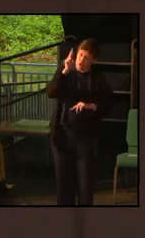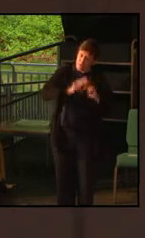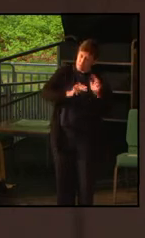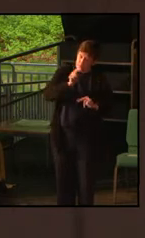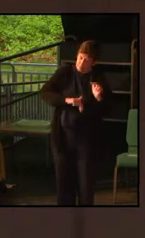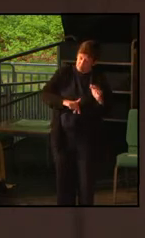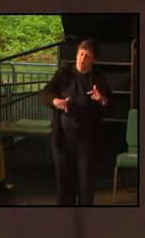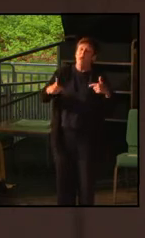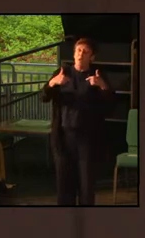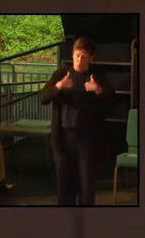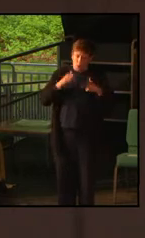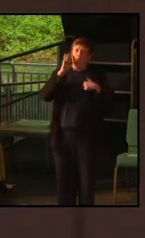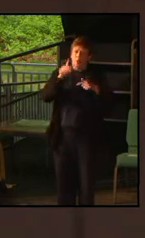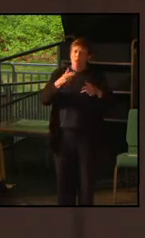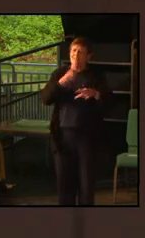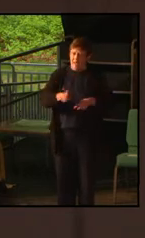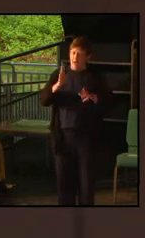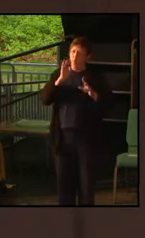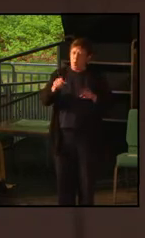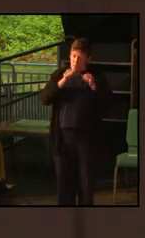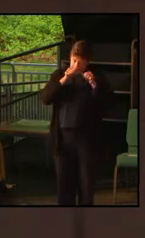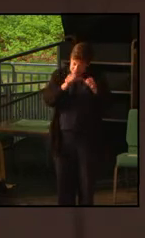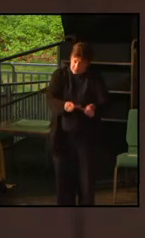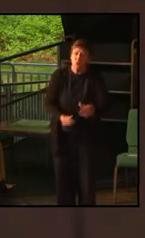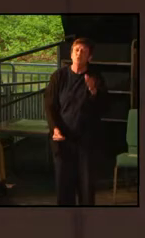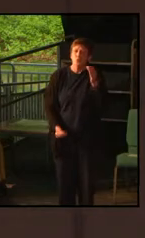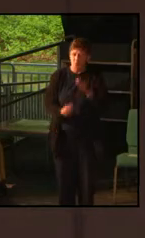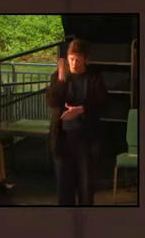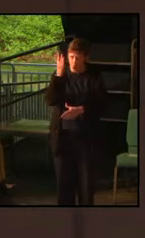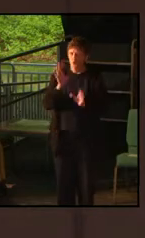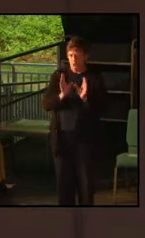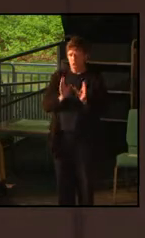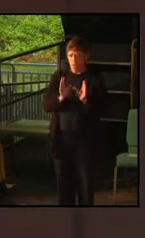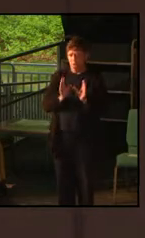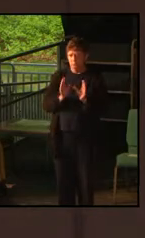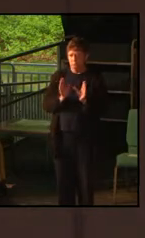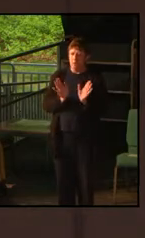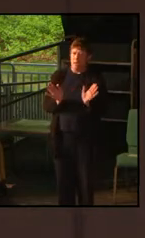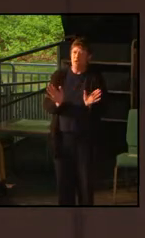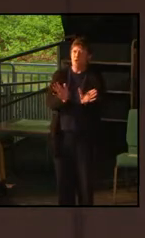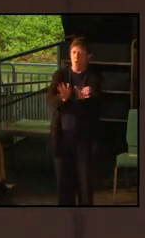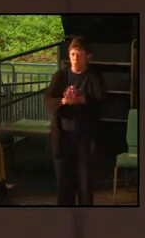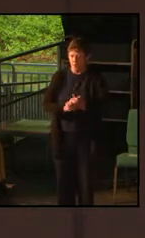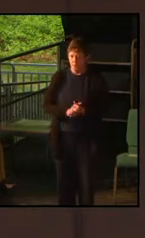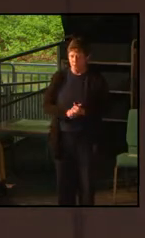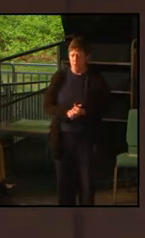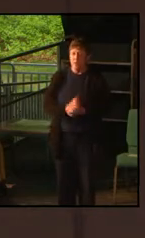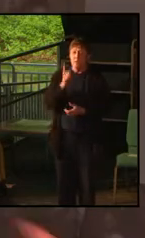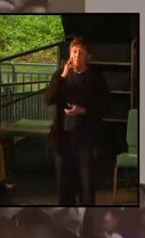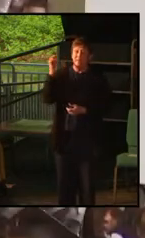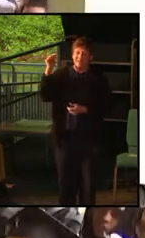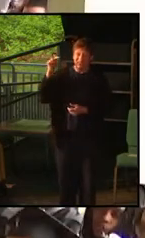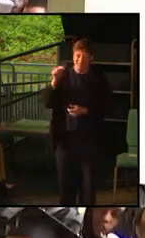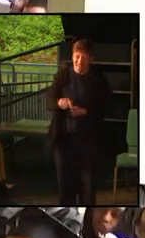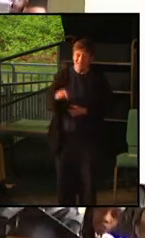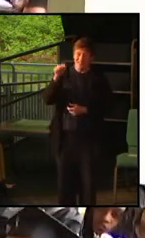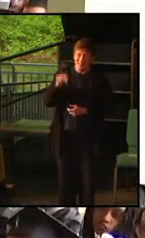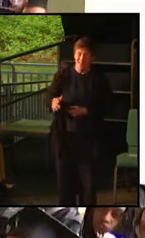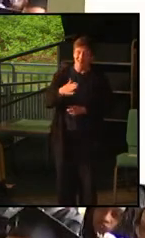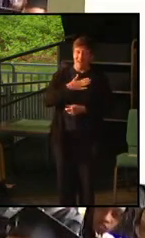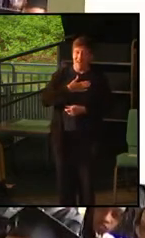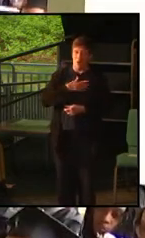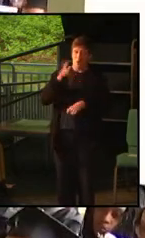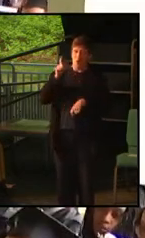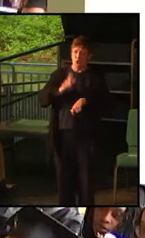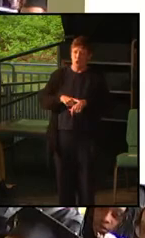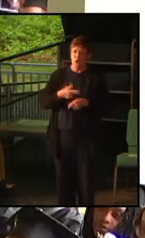to damn well continue to foster and grow. Because this is our shot at